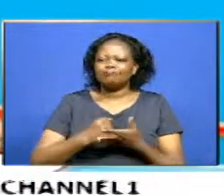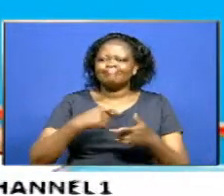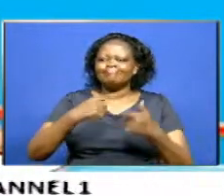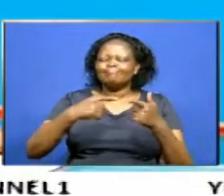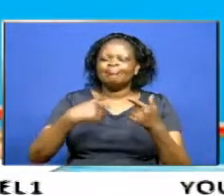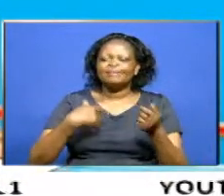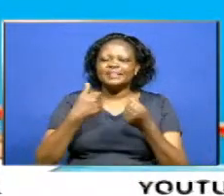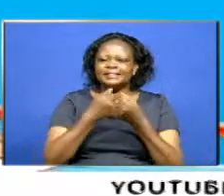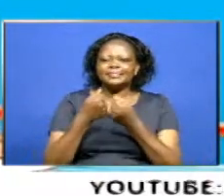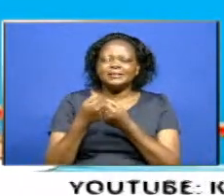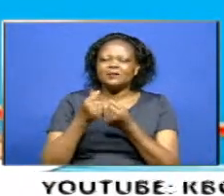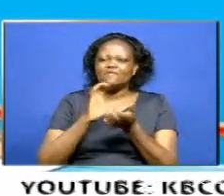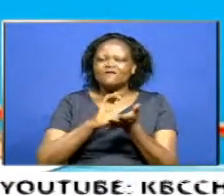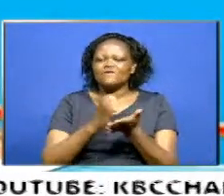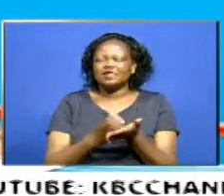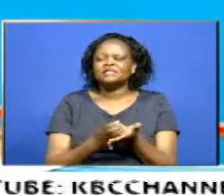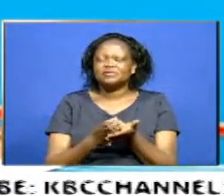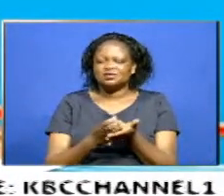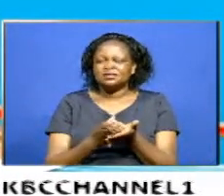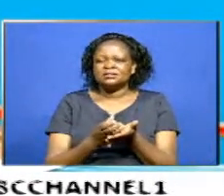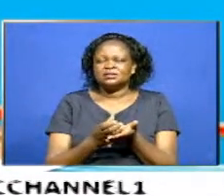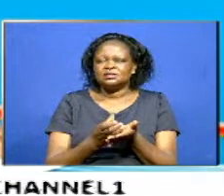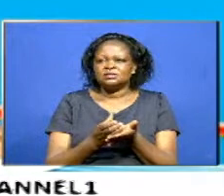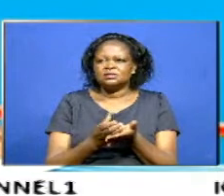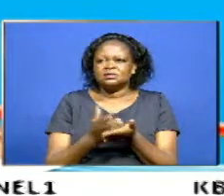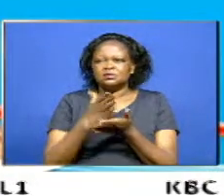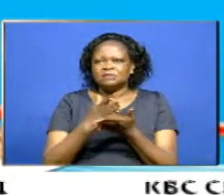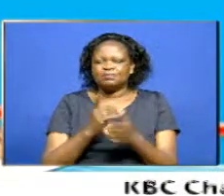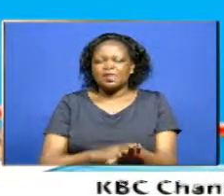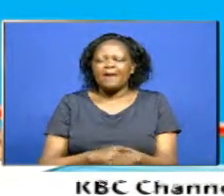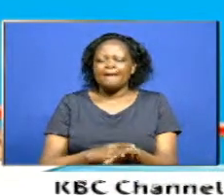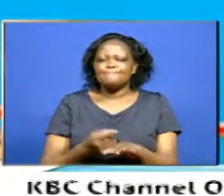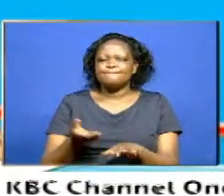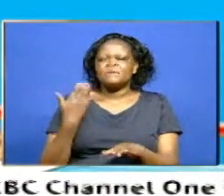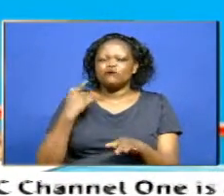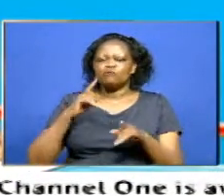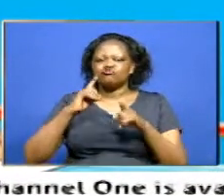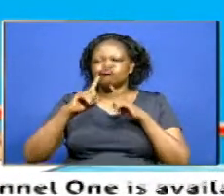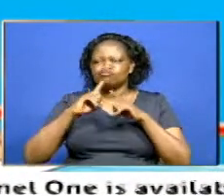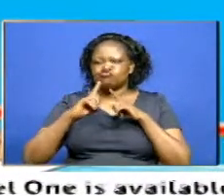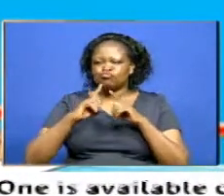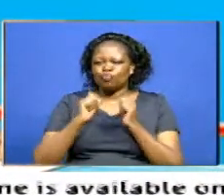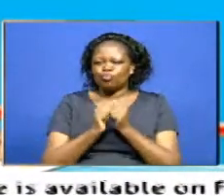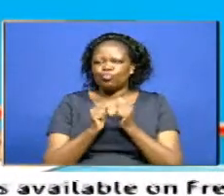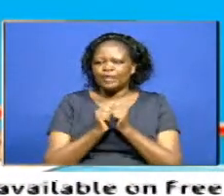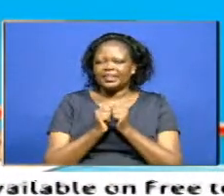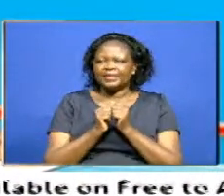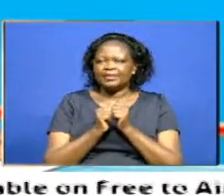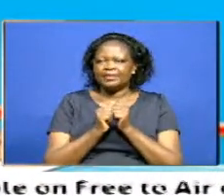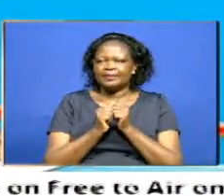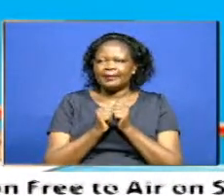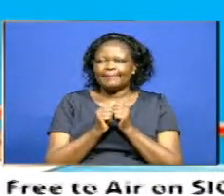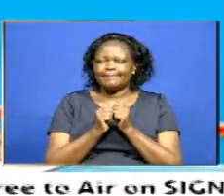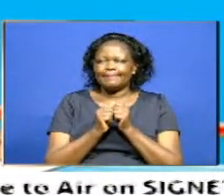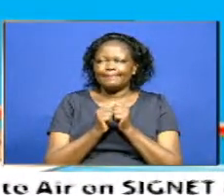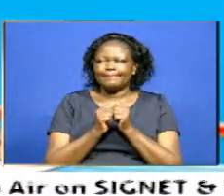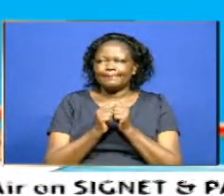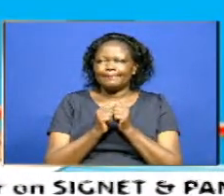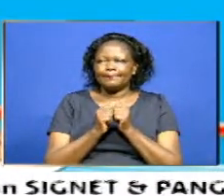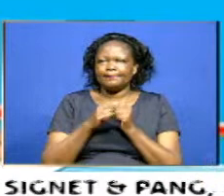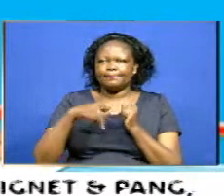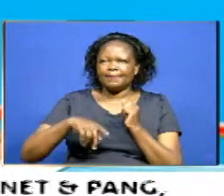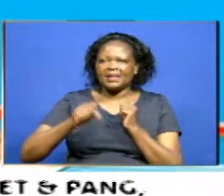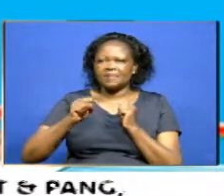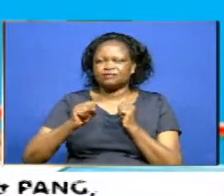challenges of funding to this. And, sometimes back I was having a chat with the peers in charge